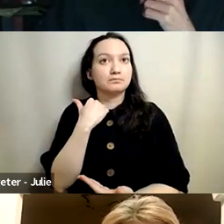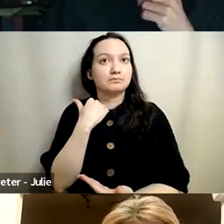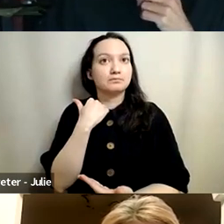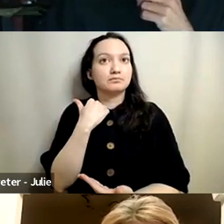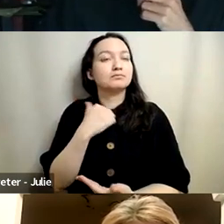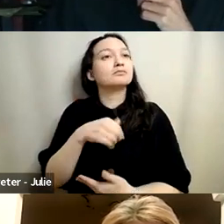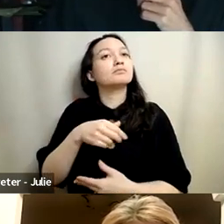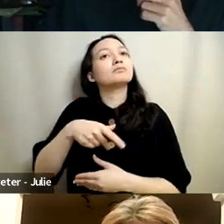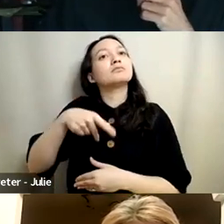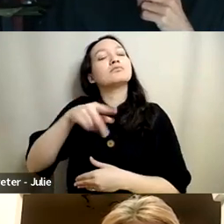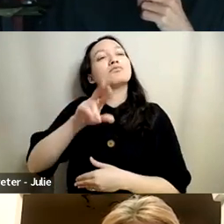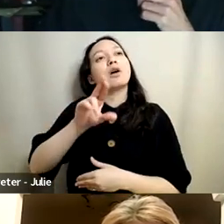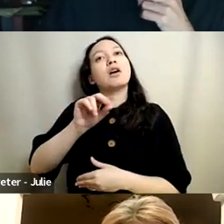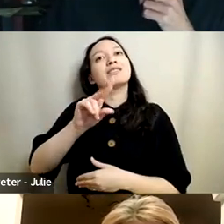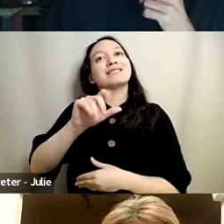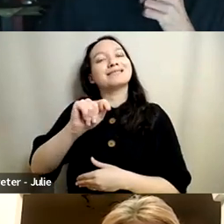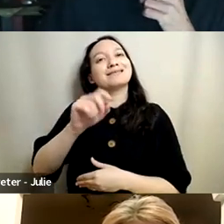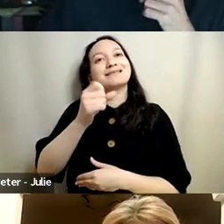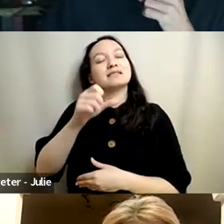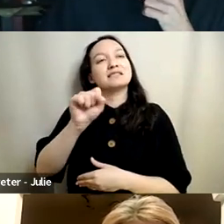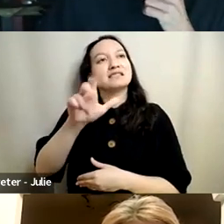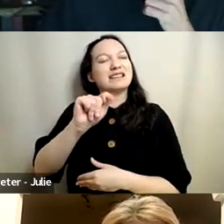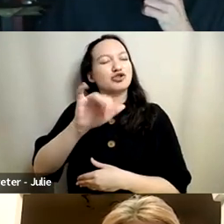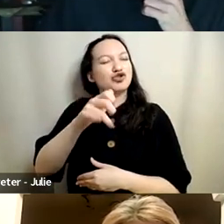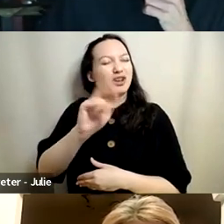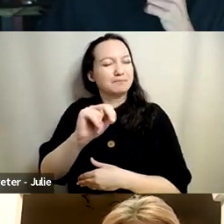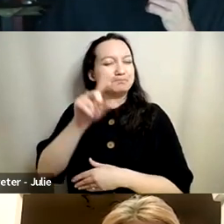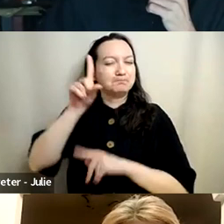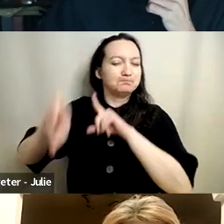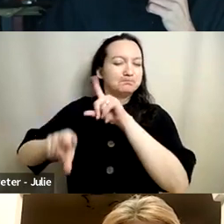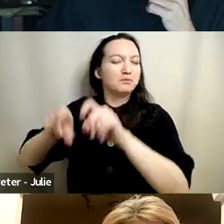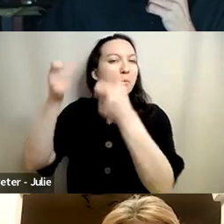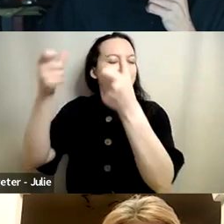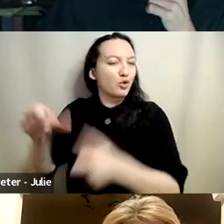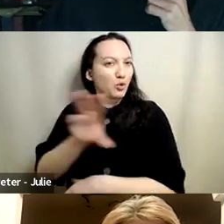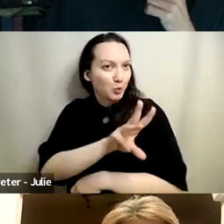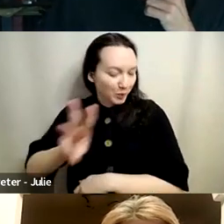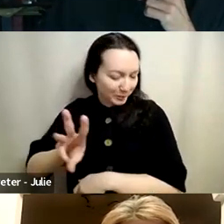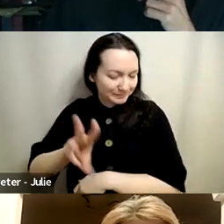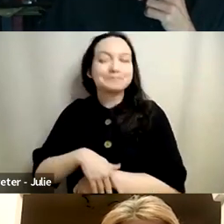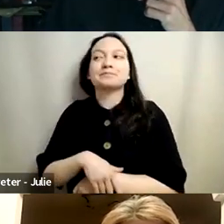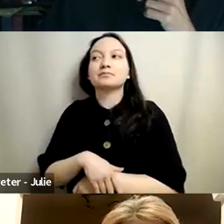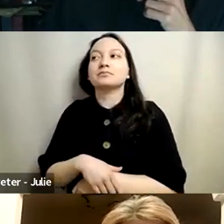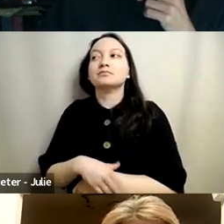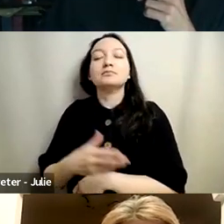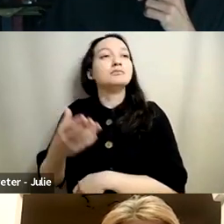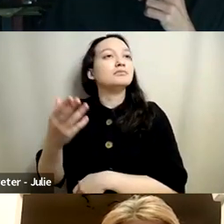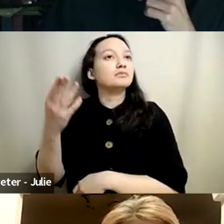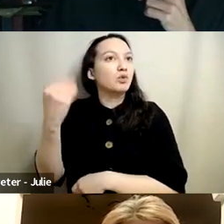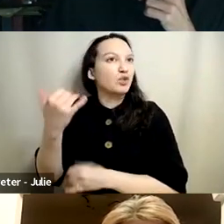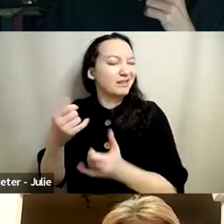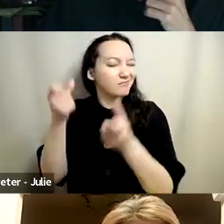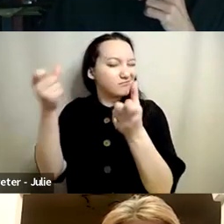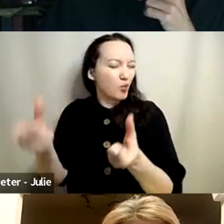from Providence St. John in response to our questions. It's posted on our website earlier today.